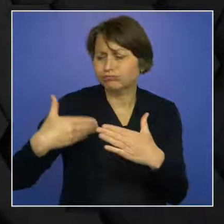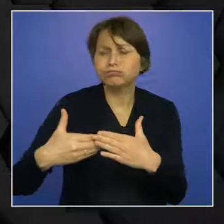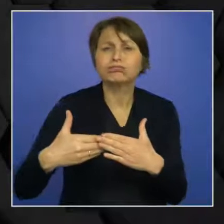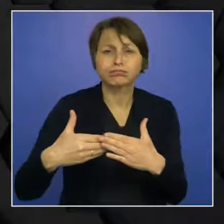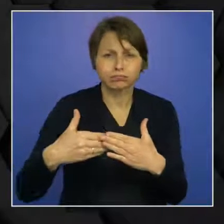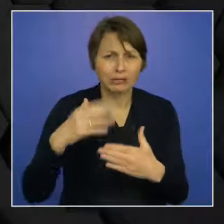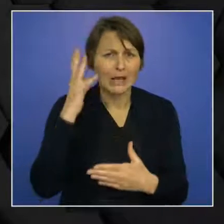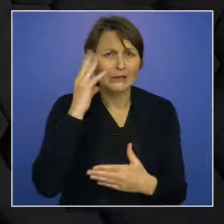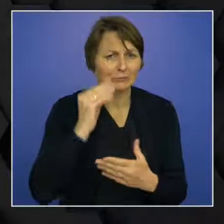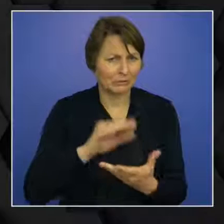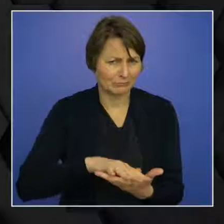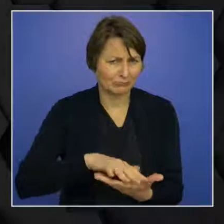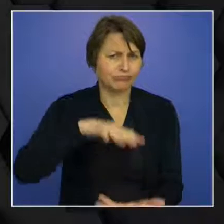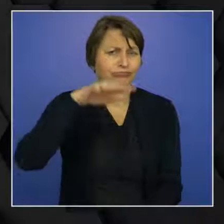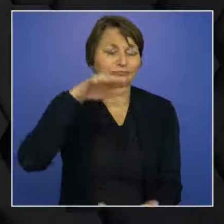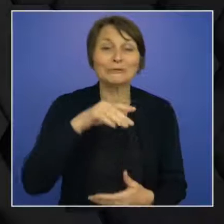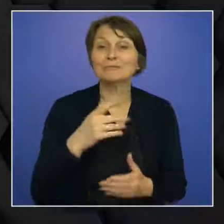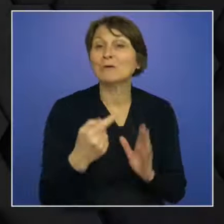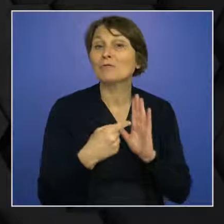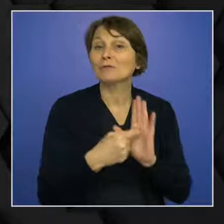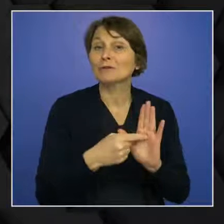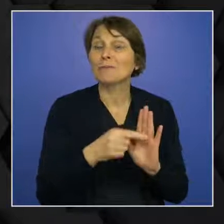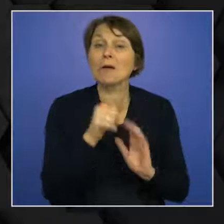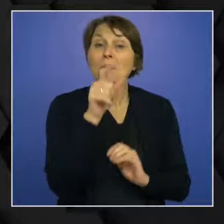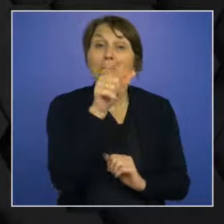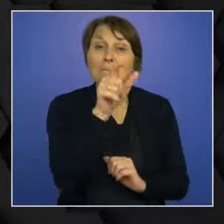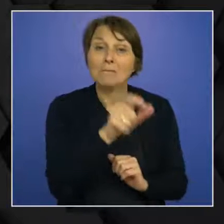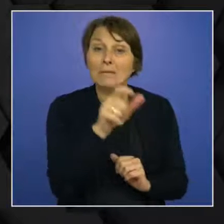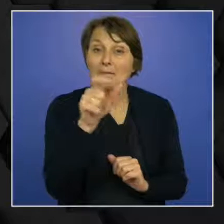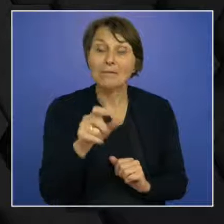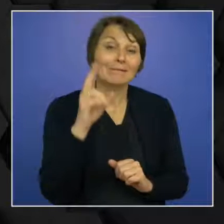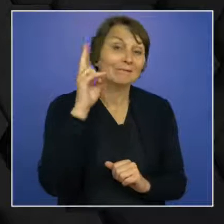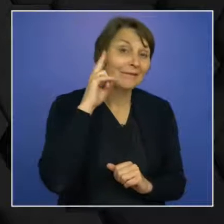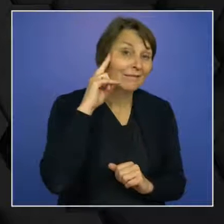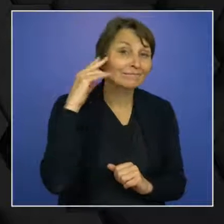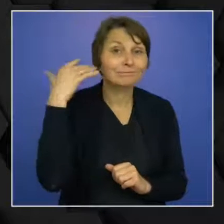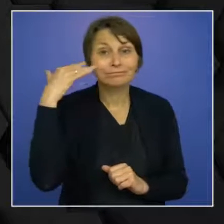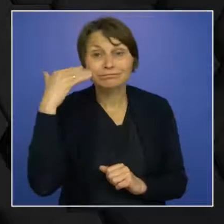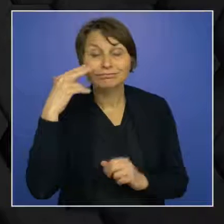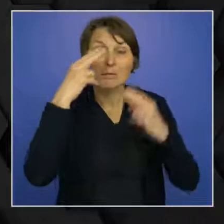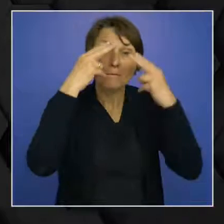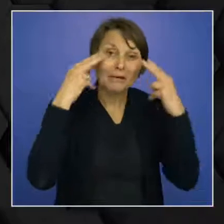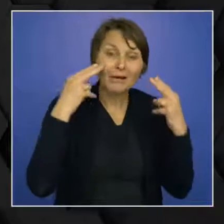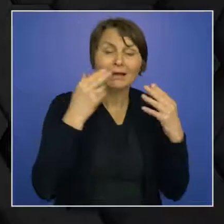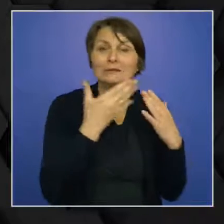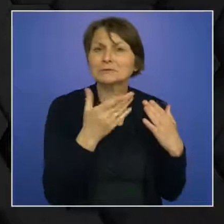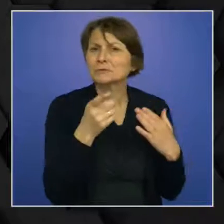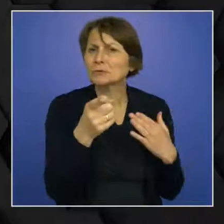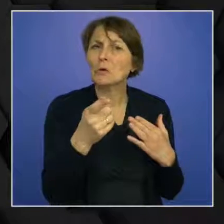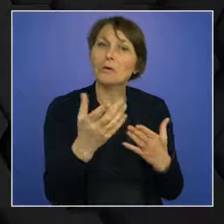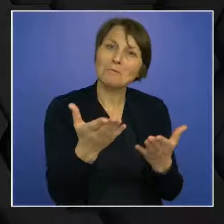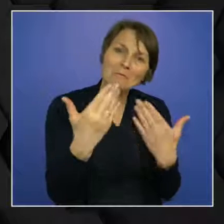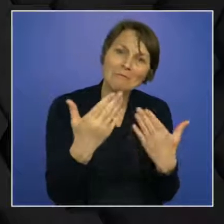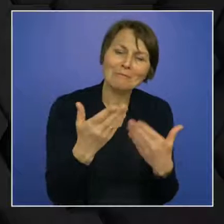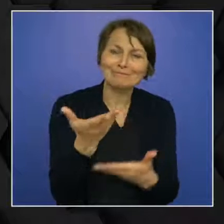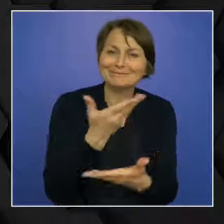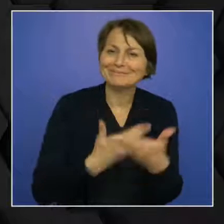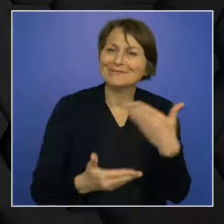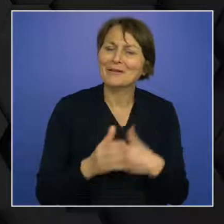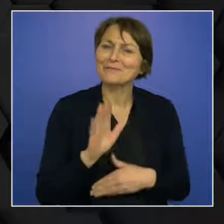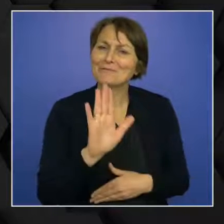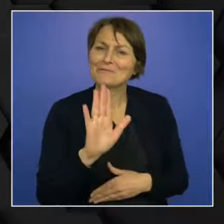who might be deaf, hard of hearing, blind, et cetera. So can you share a little bit of